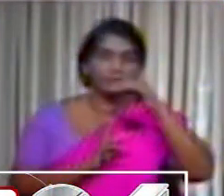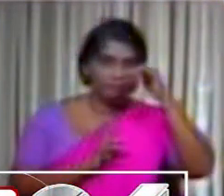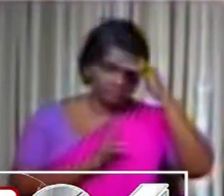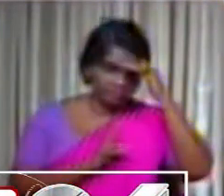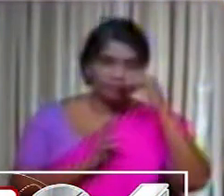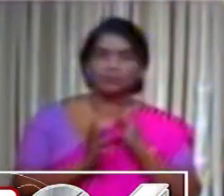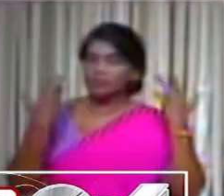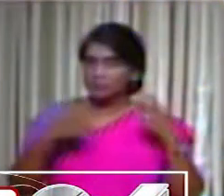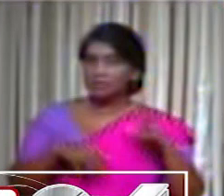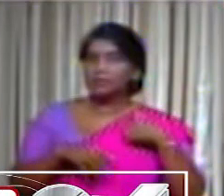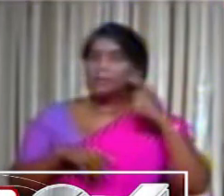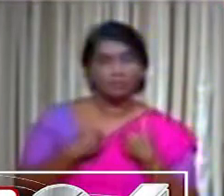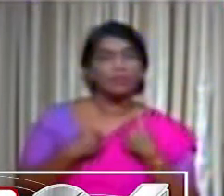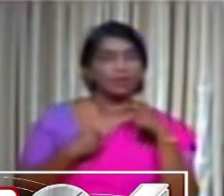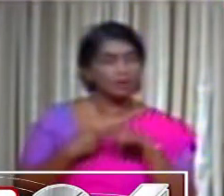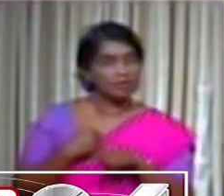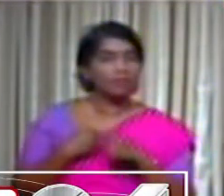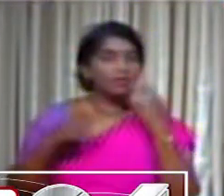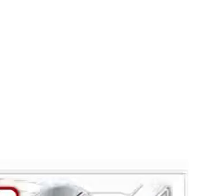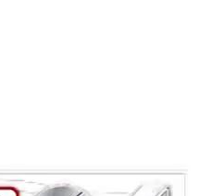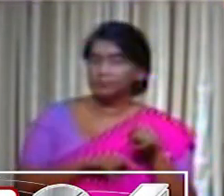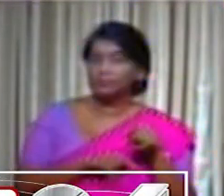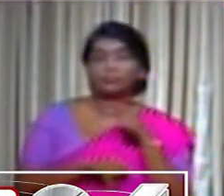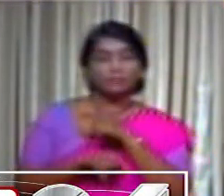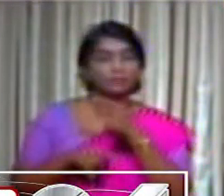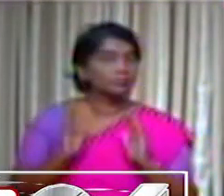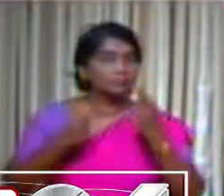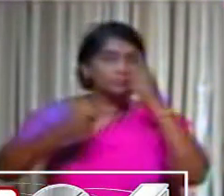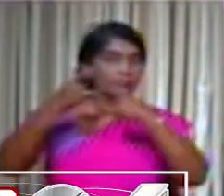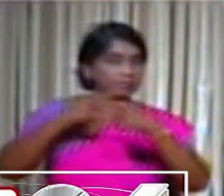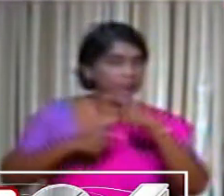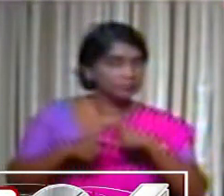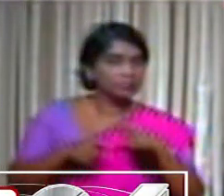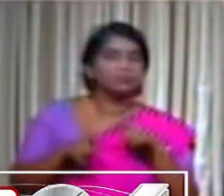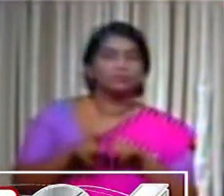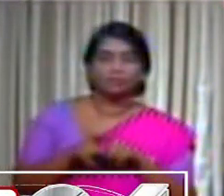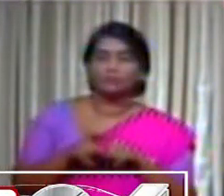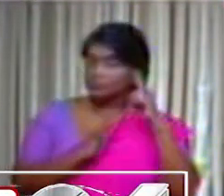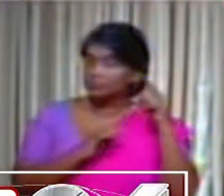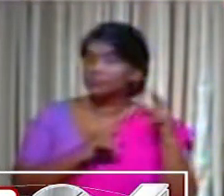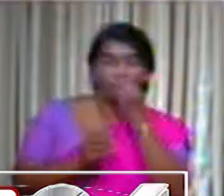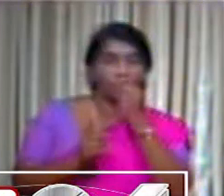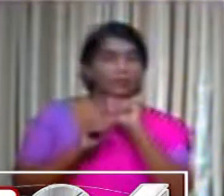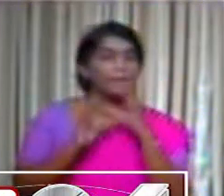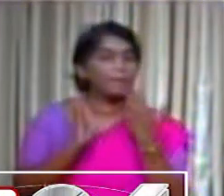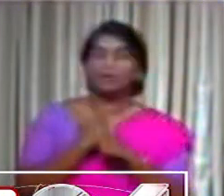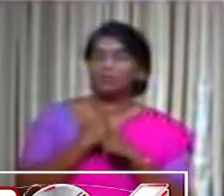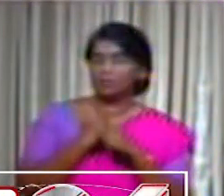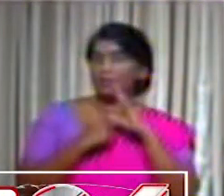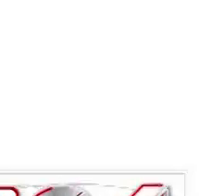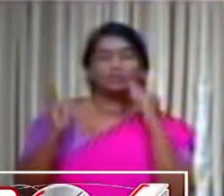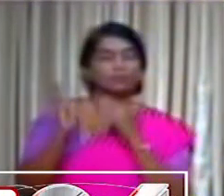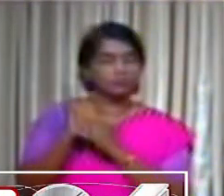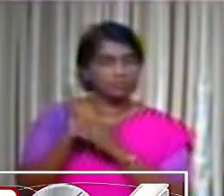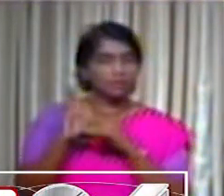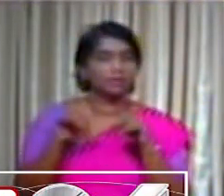I would like to reiterate the great importance of the formulation of a national nutrition policy with the mother, the